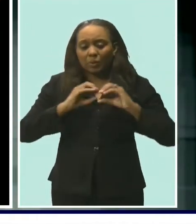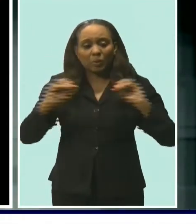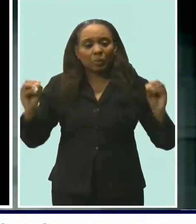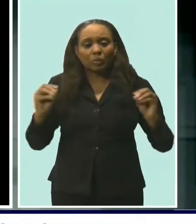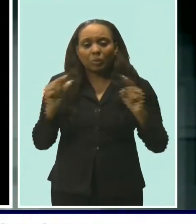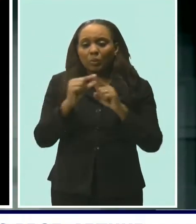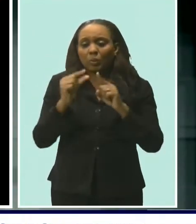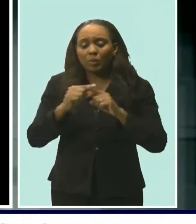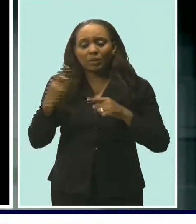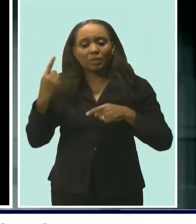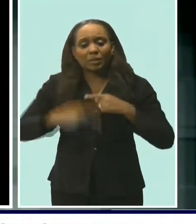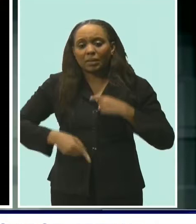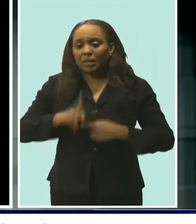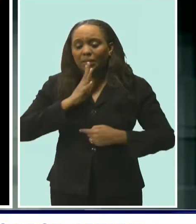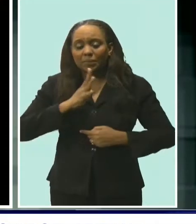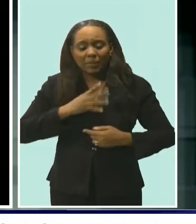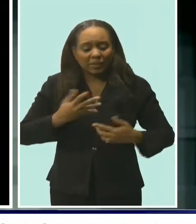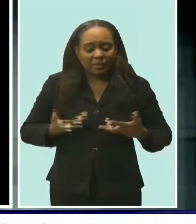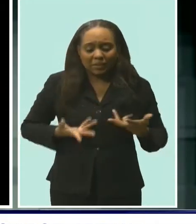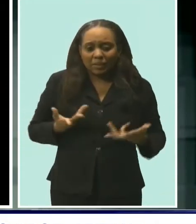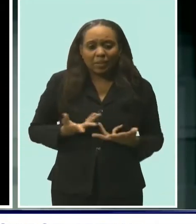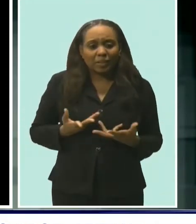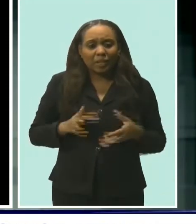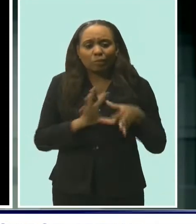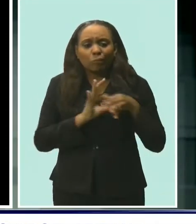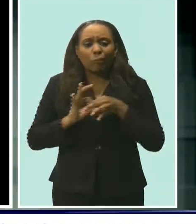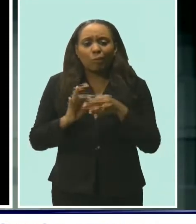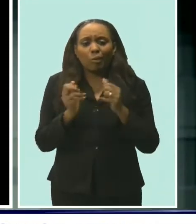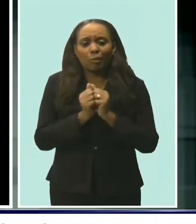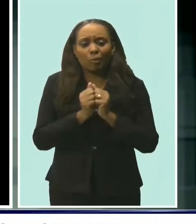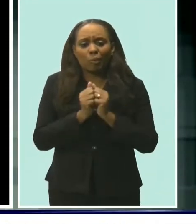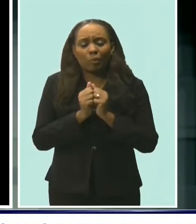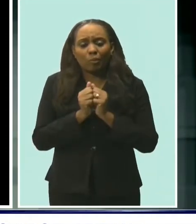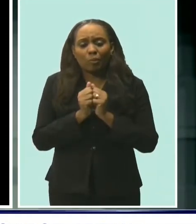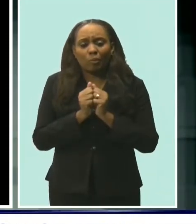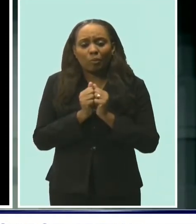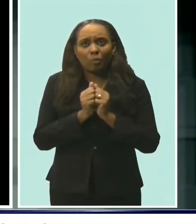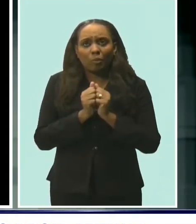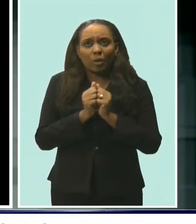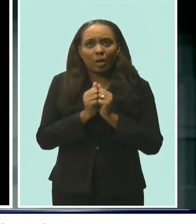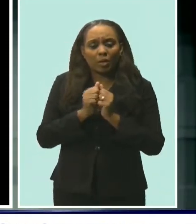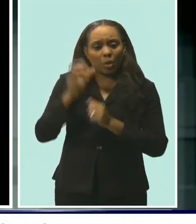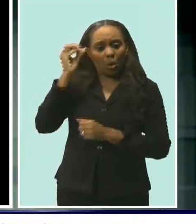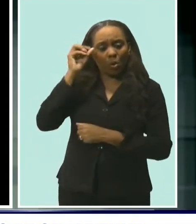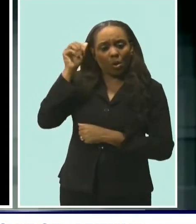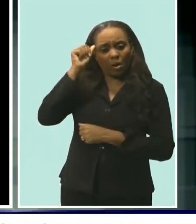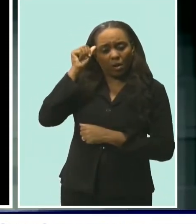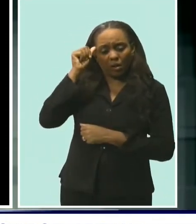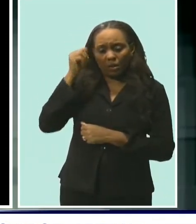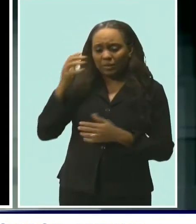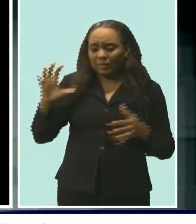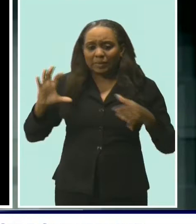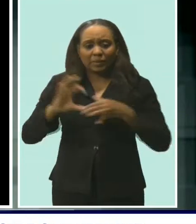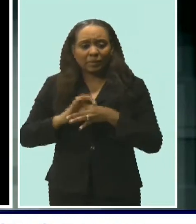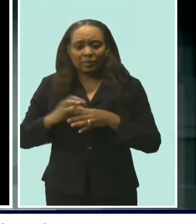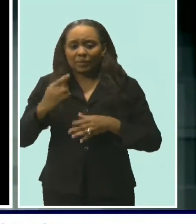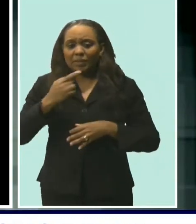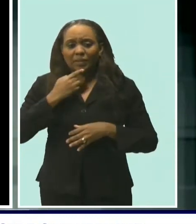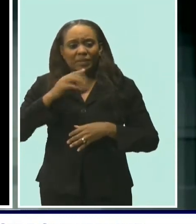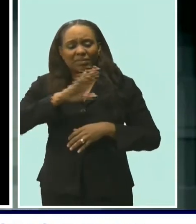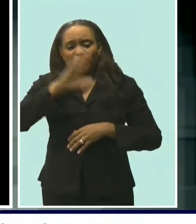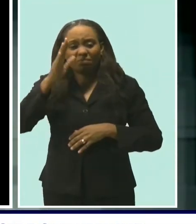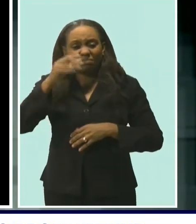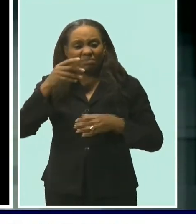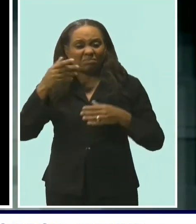she reflected on their relationship, which spanned 32 years, Prime Minister Motley says the Owen Arthur she knew was never